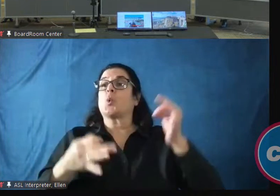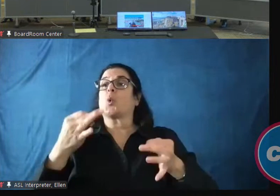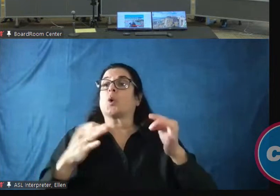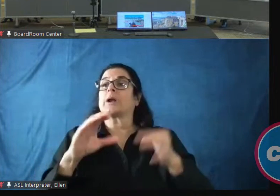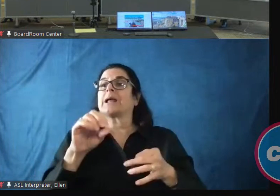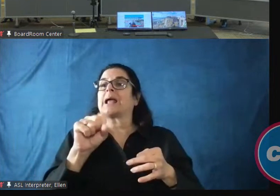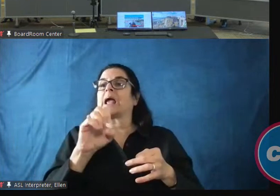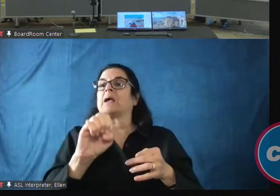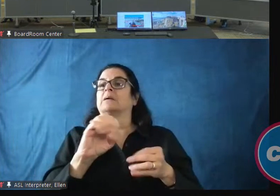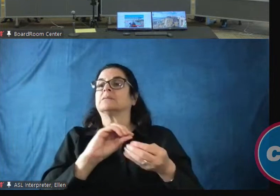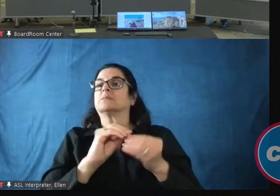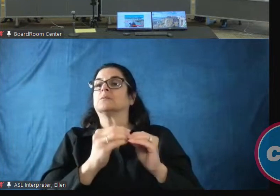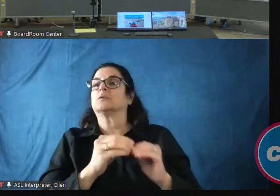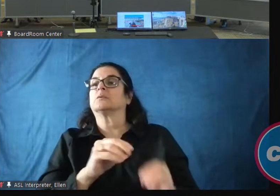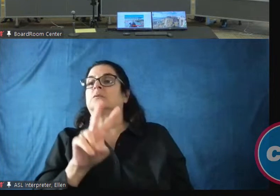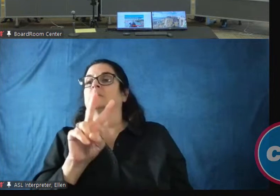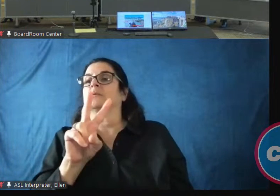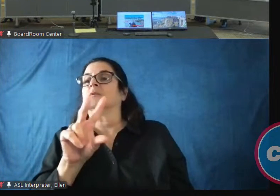L001357 in the amount of